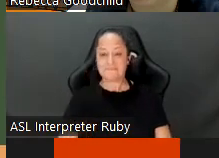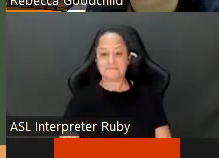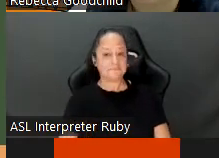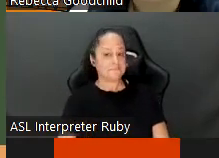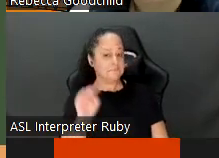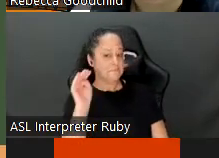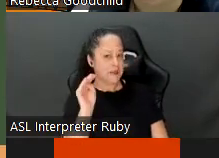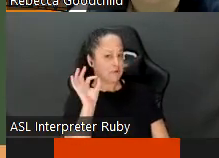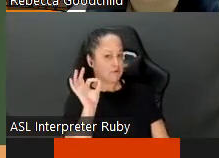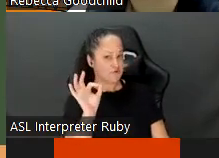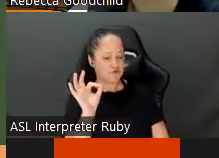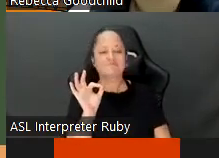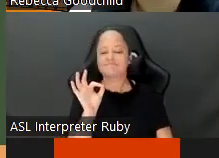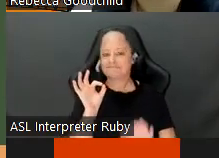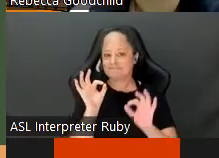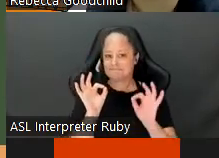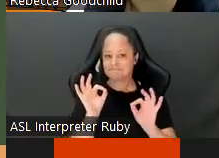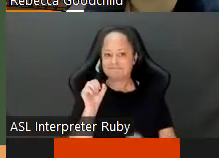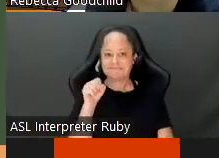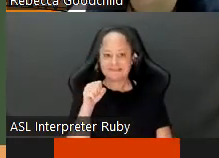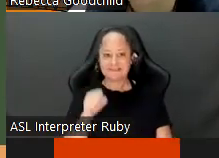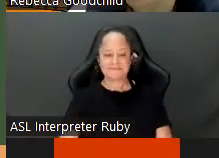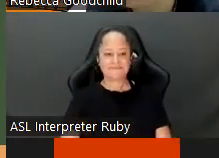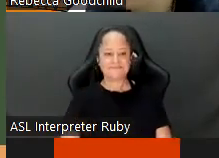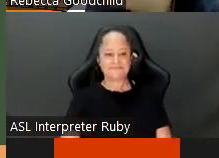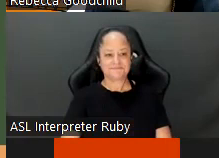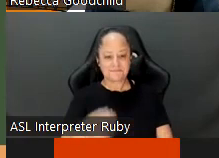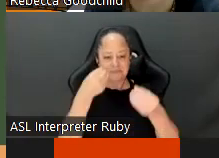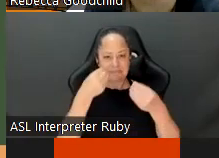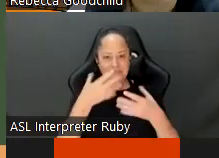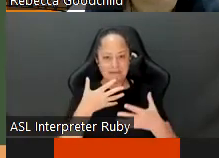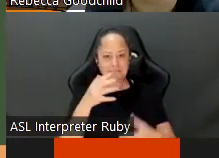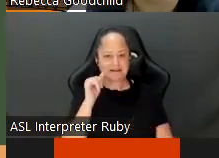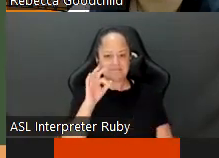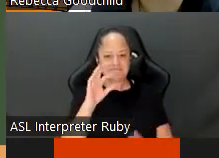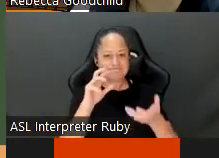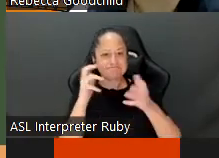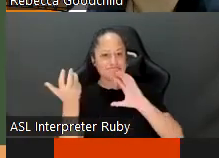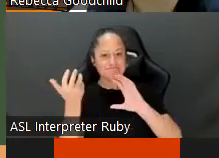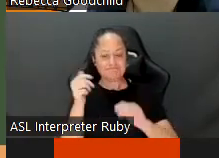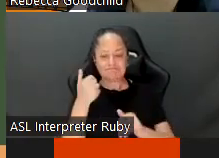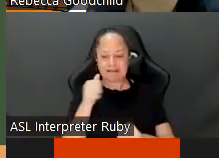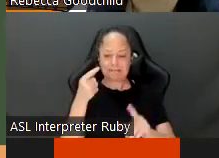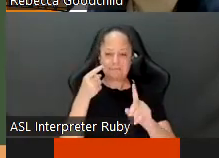Good. Yep. Okay, excellent. Yes? All right, let me know if it goes awry at any point.